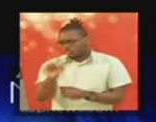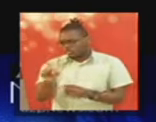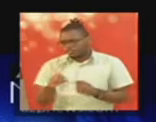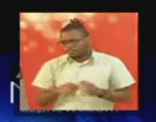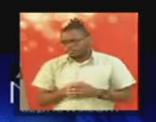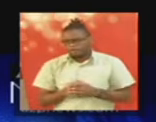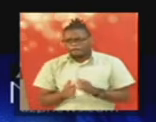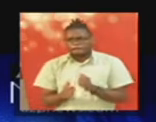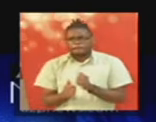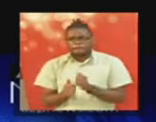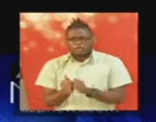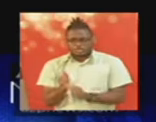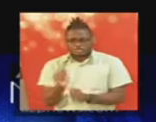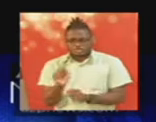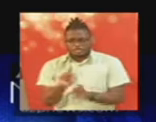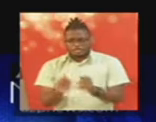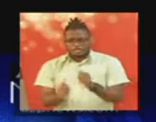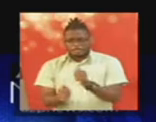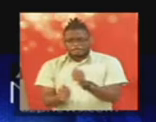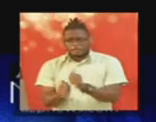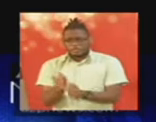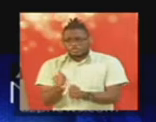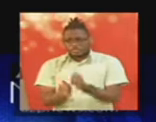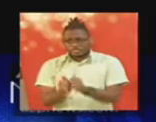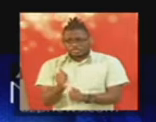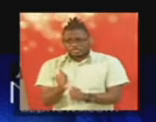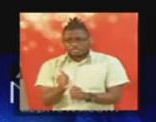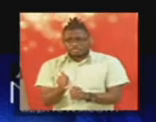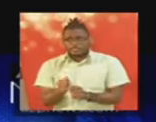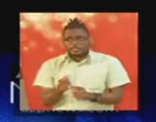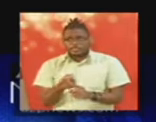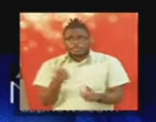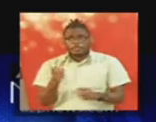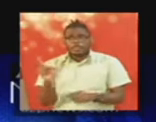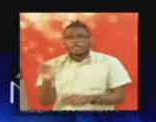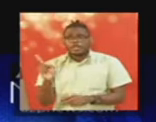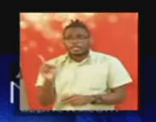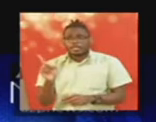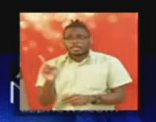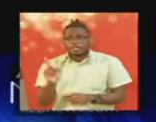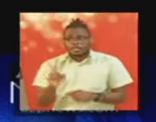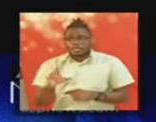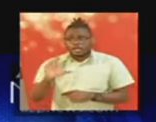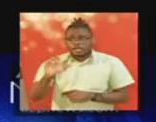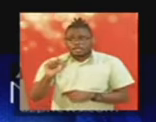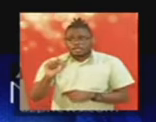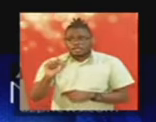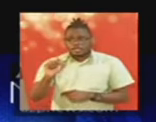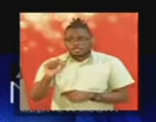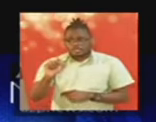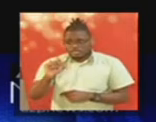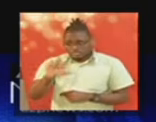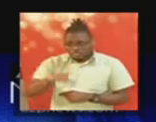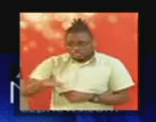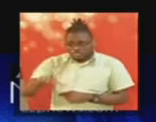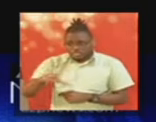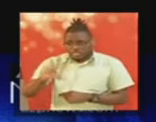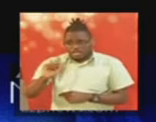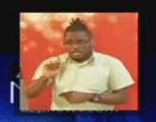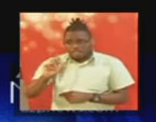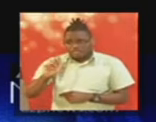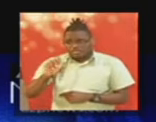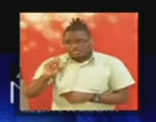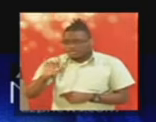in County Caroni, and the same issue arises where you find there is a large number of people who